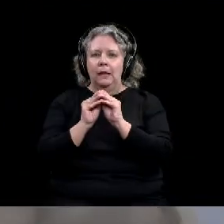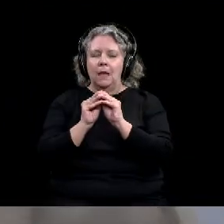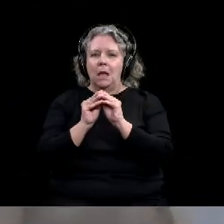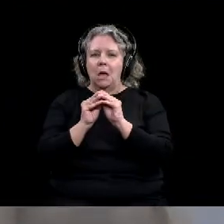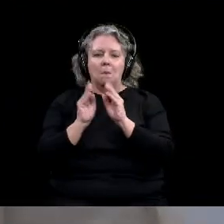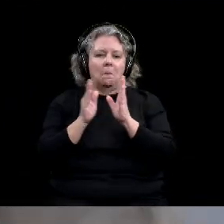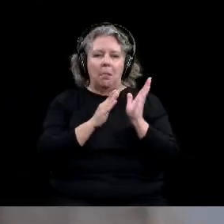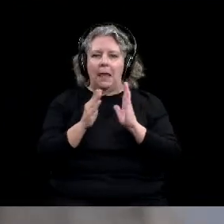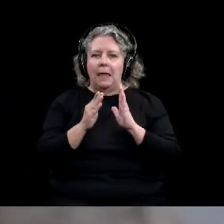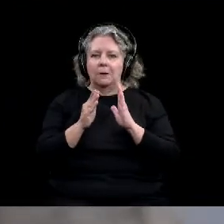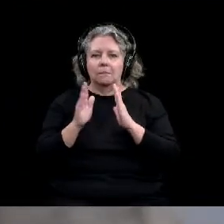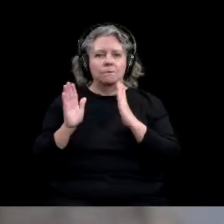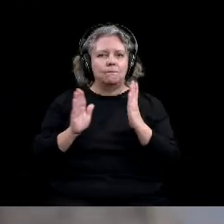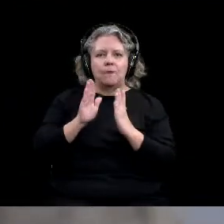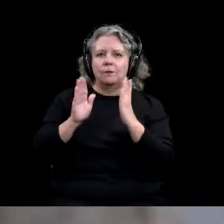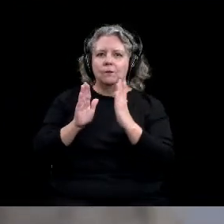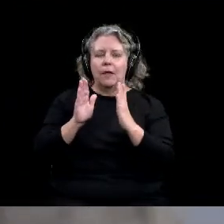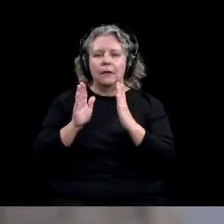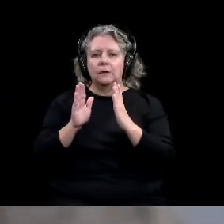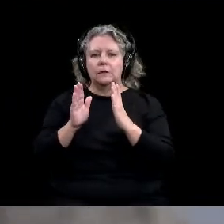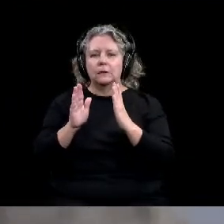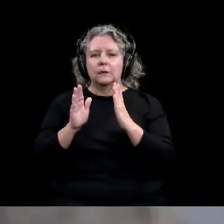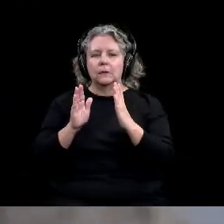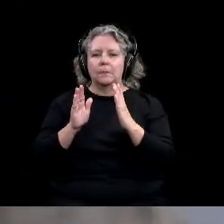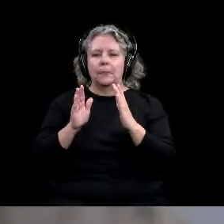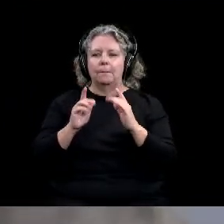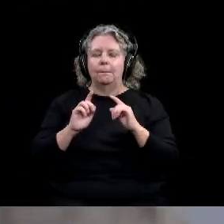get tested before the meeting, and someone